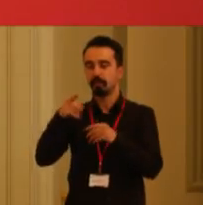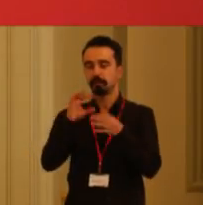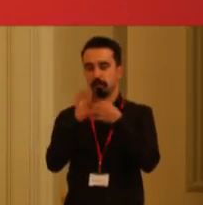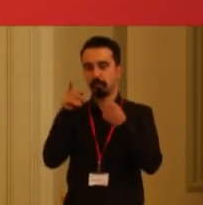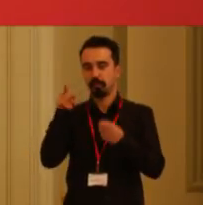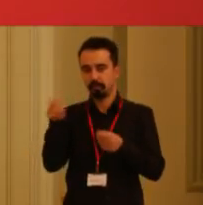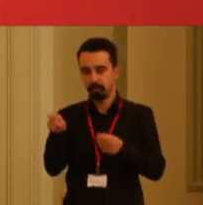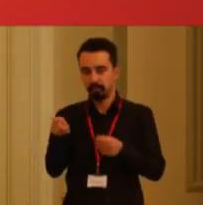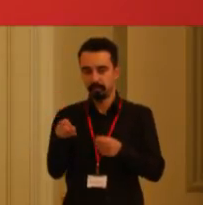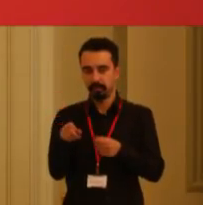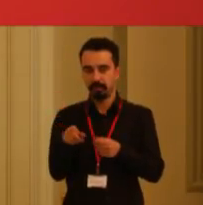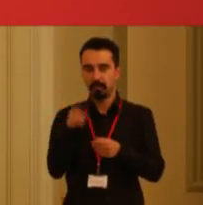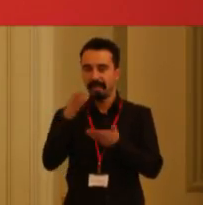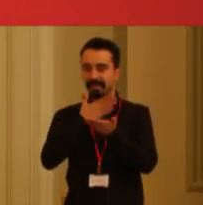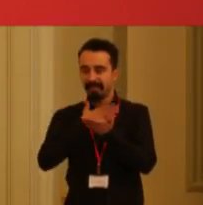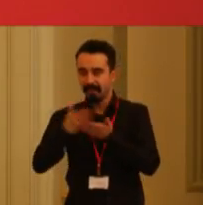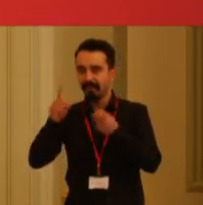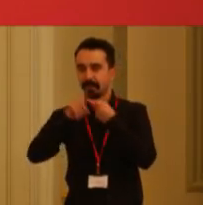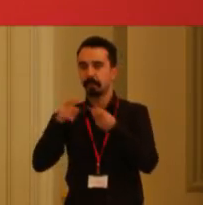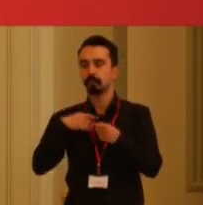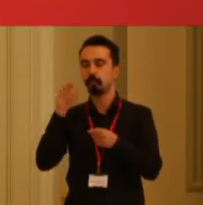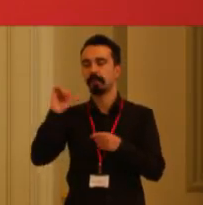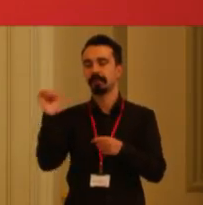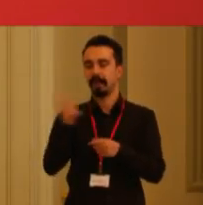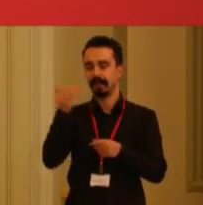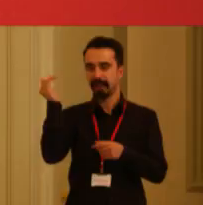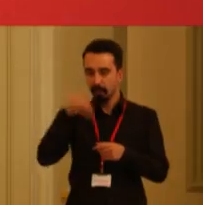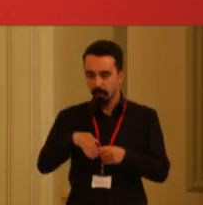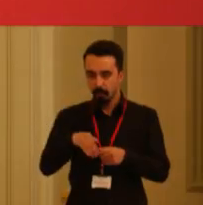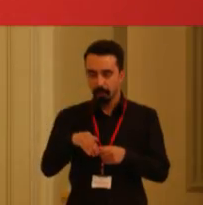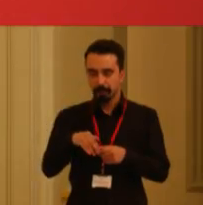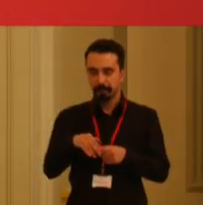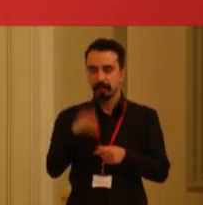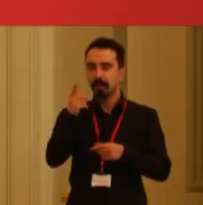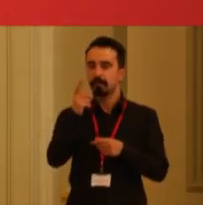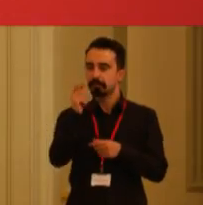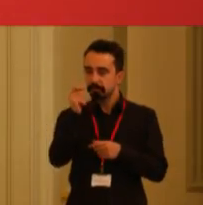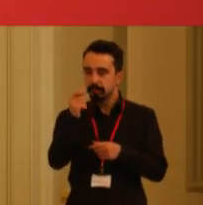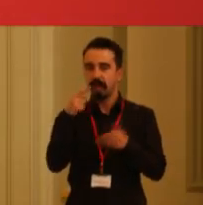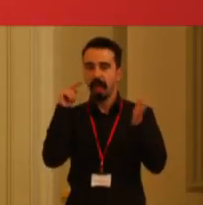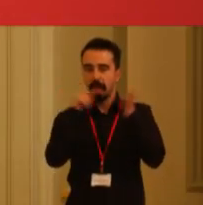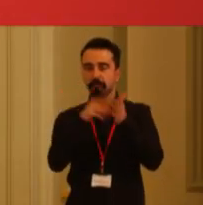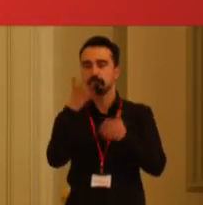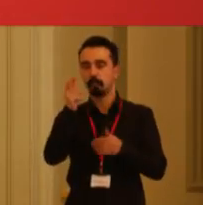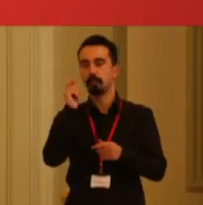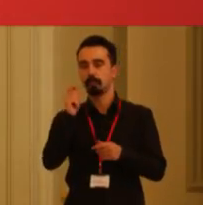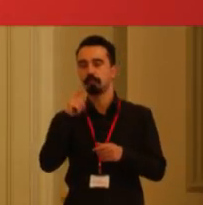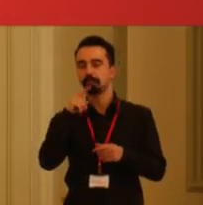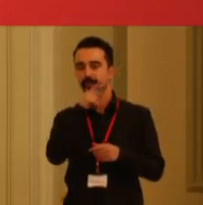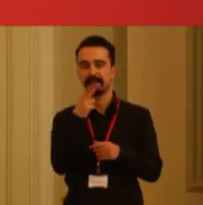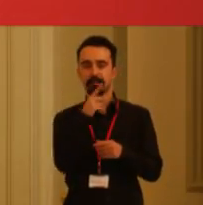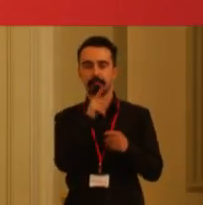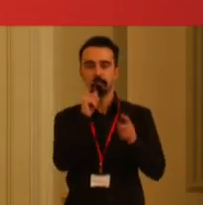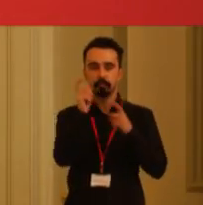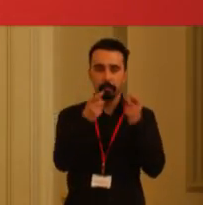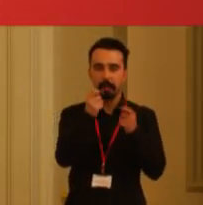And this is like solidarity among women, mechanisms to help build solidarity among women. I think really meaningful.